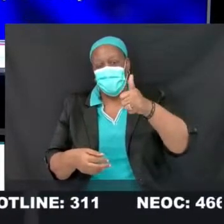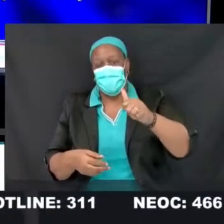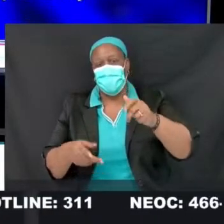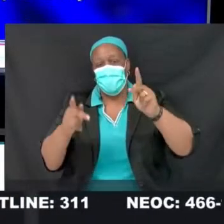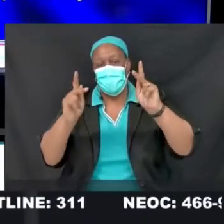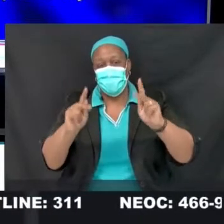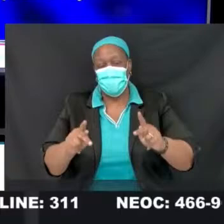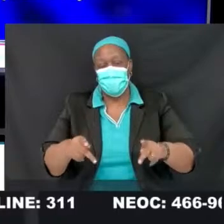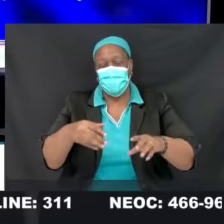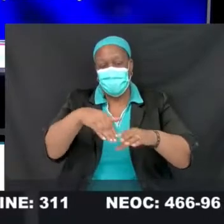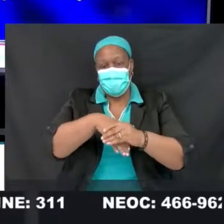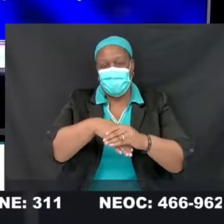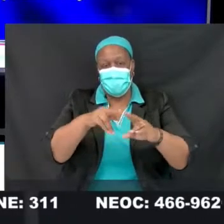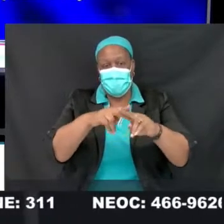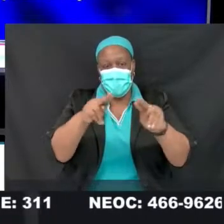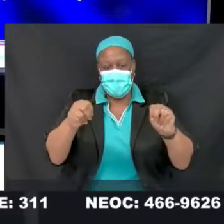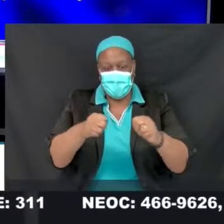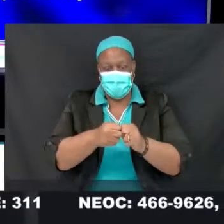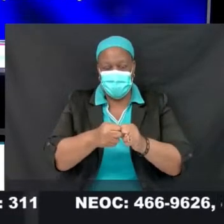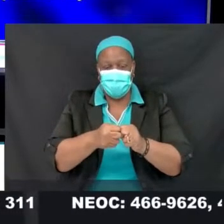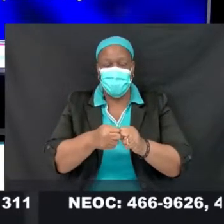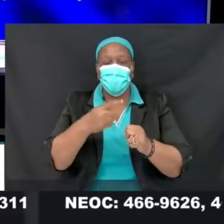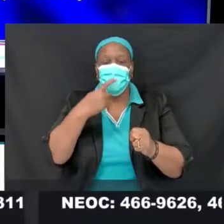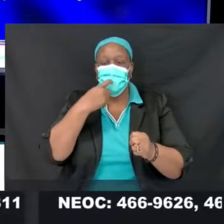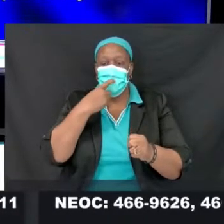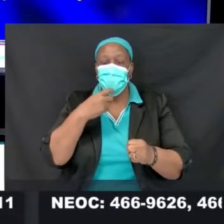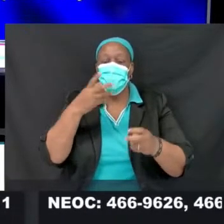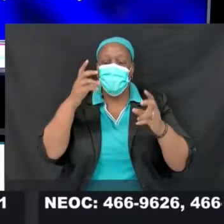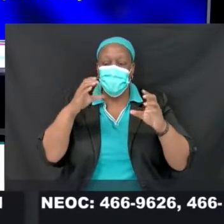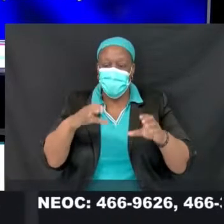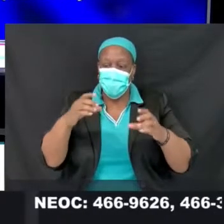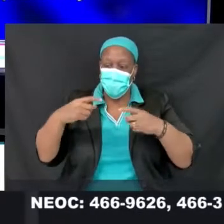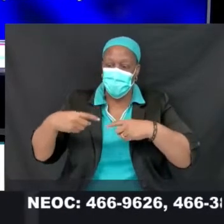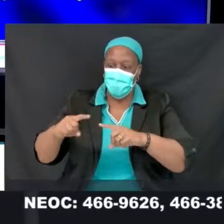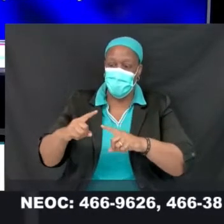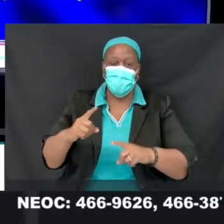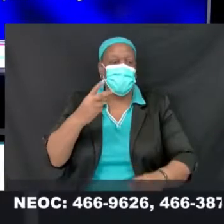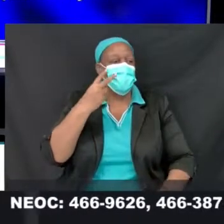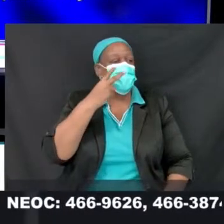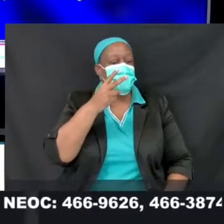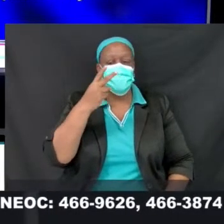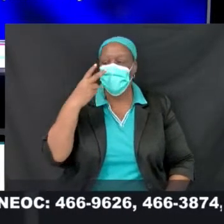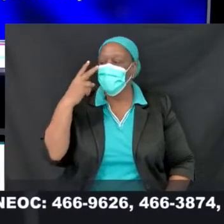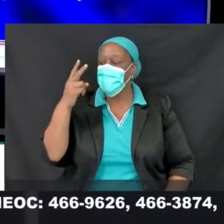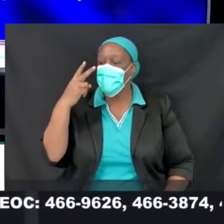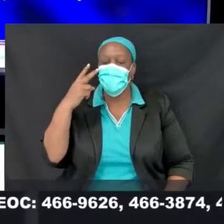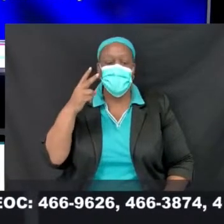Nevis and have now graduated and will be deployed shortly in the field.